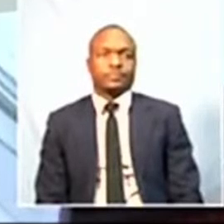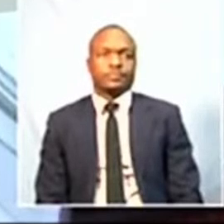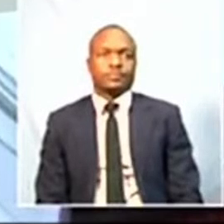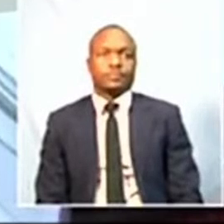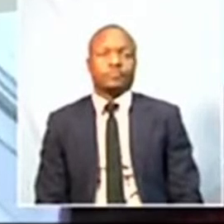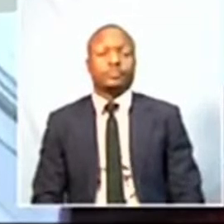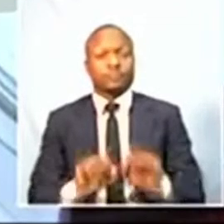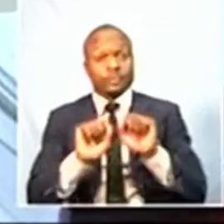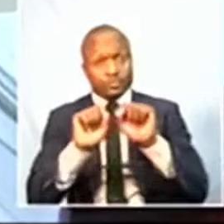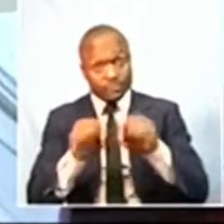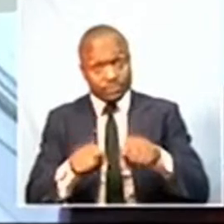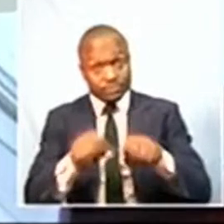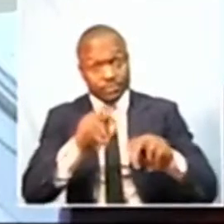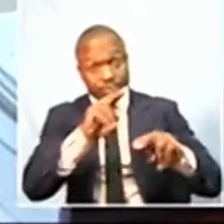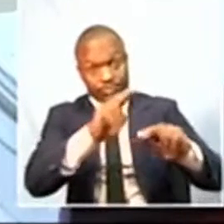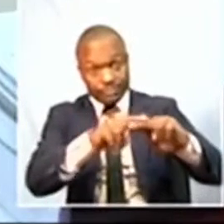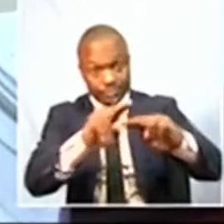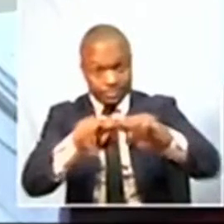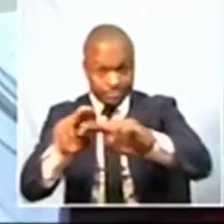We can quickly settle down.